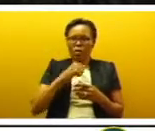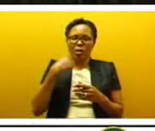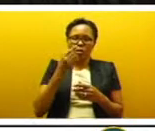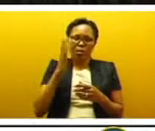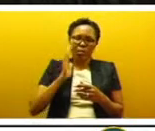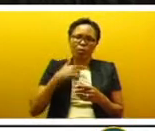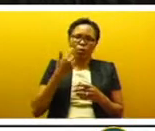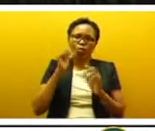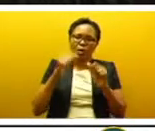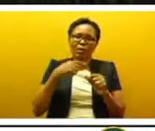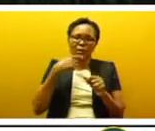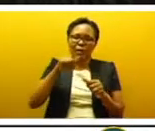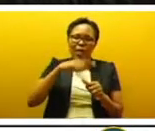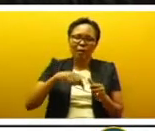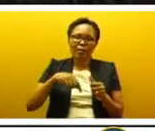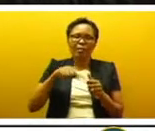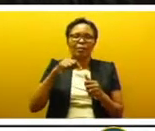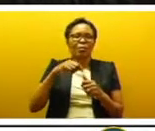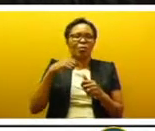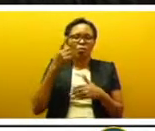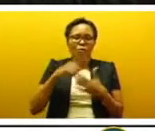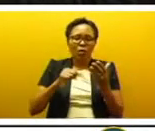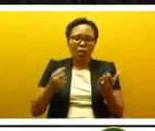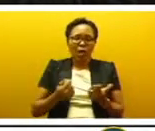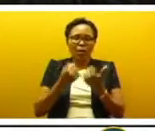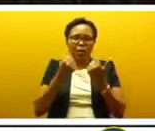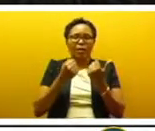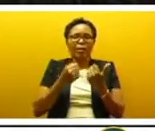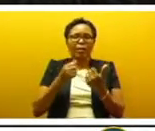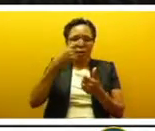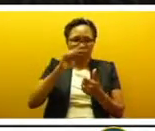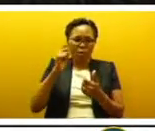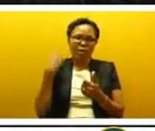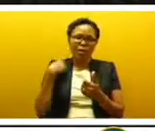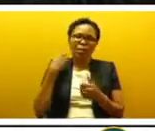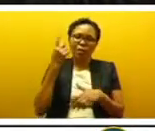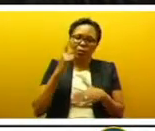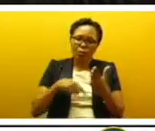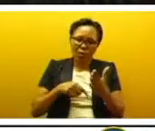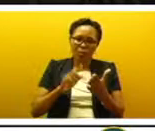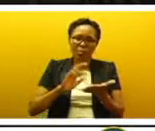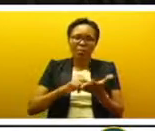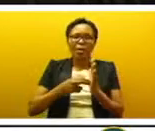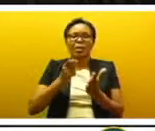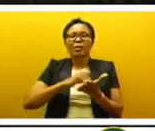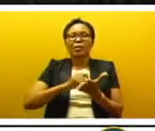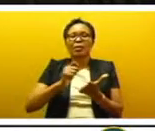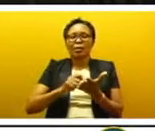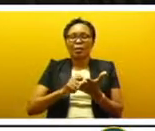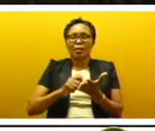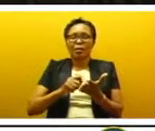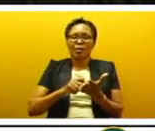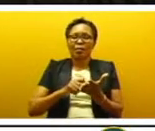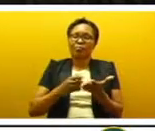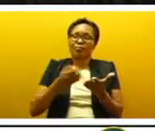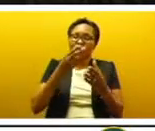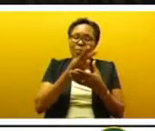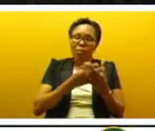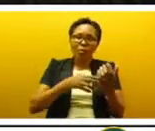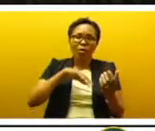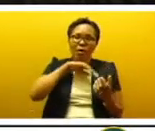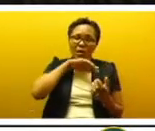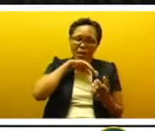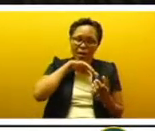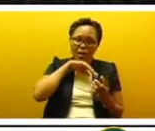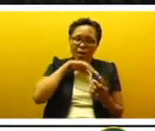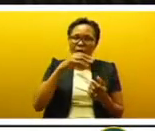numbers is Hussein Marjani. Second similarity is that both Raila Odinga and